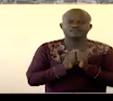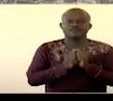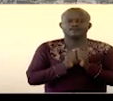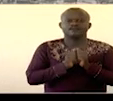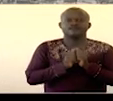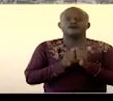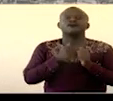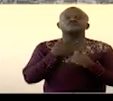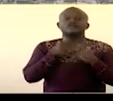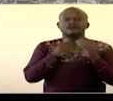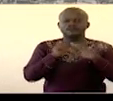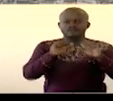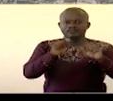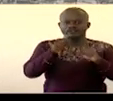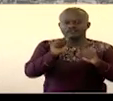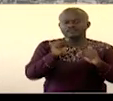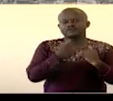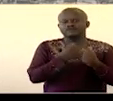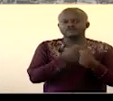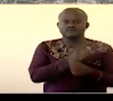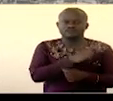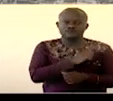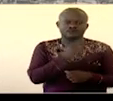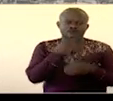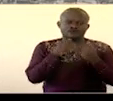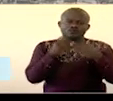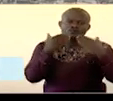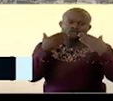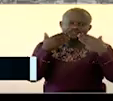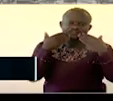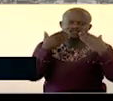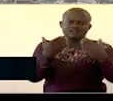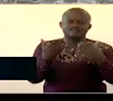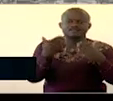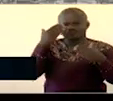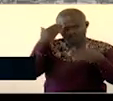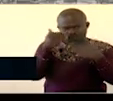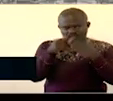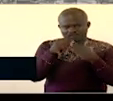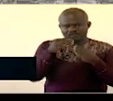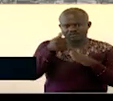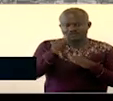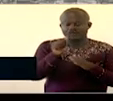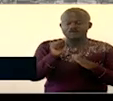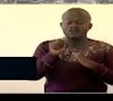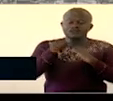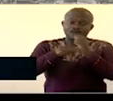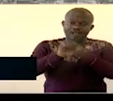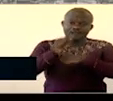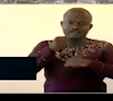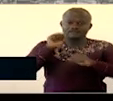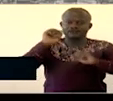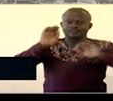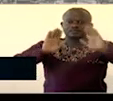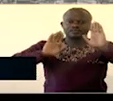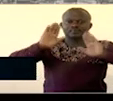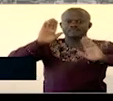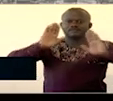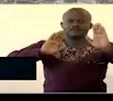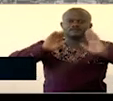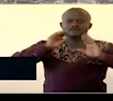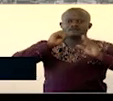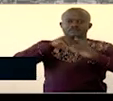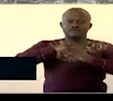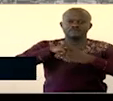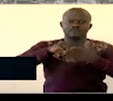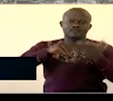I would like to take this opportunity to thank you because of your active participation